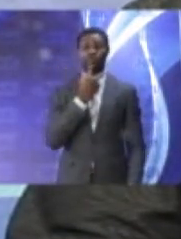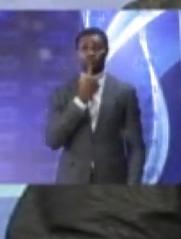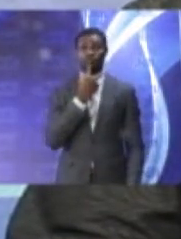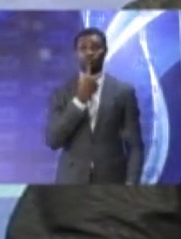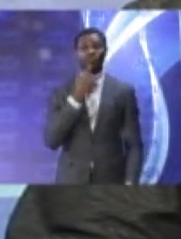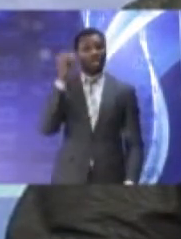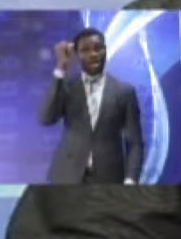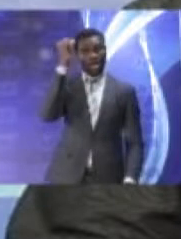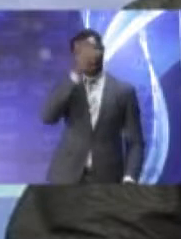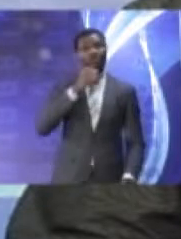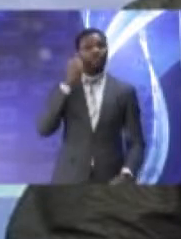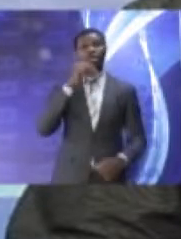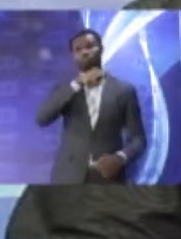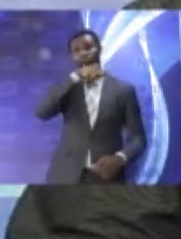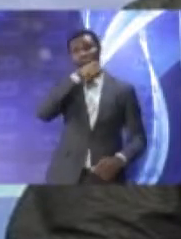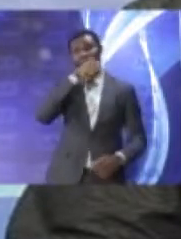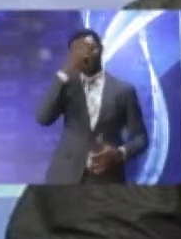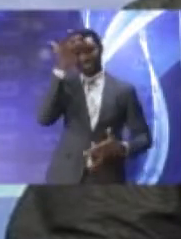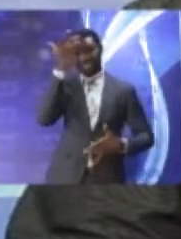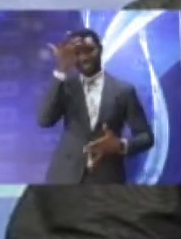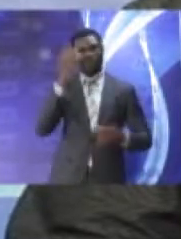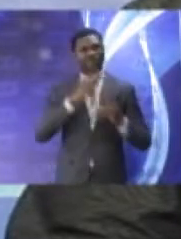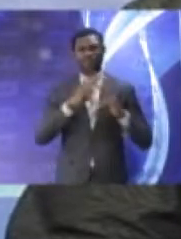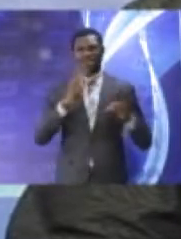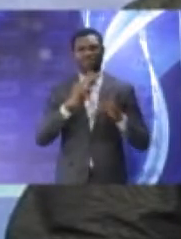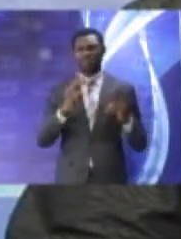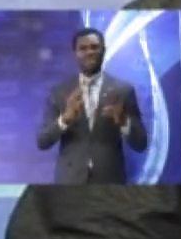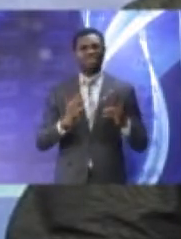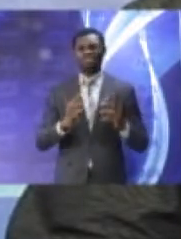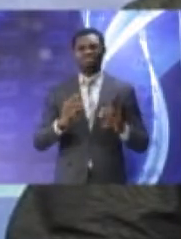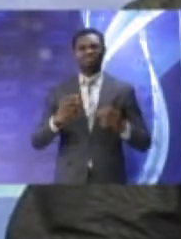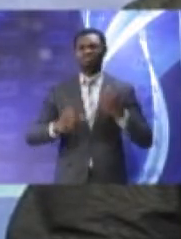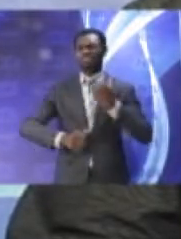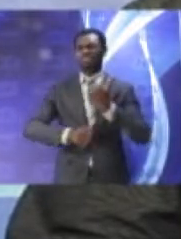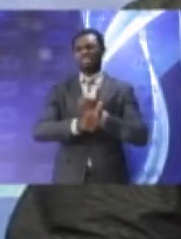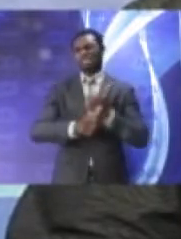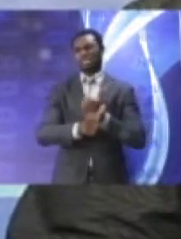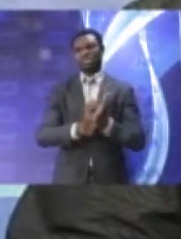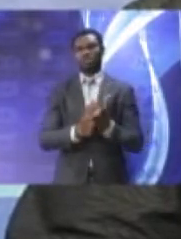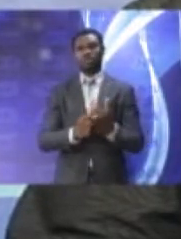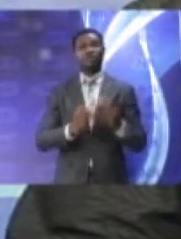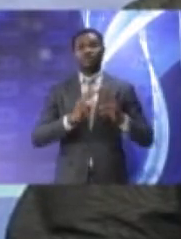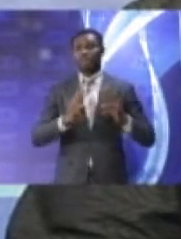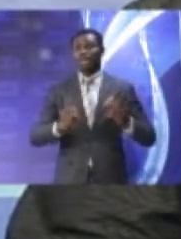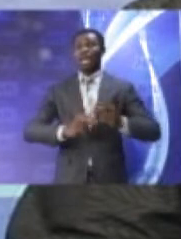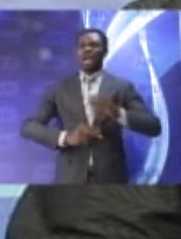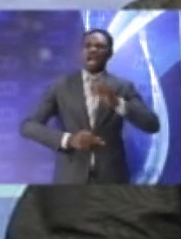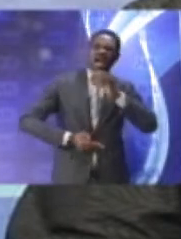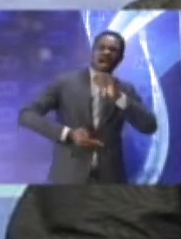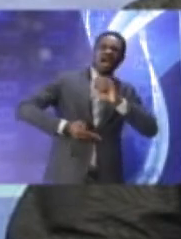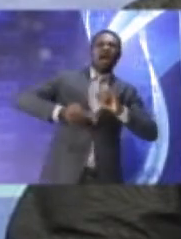African swine fever is very severe and highly,